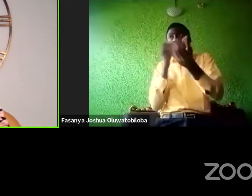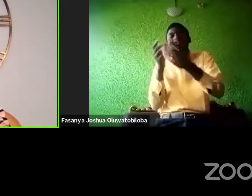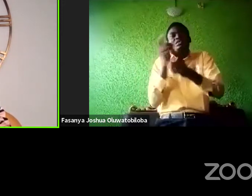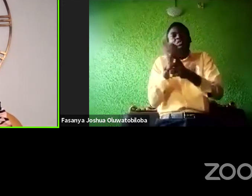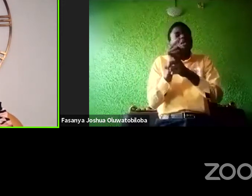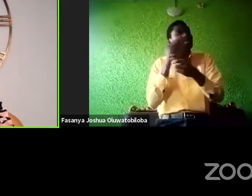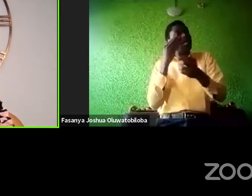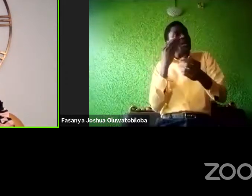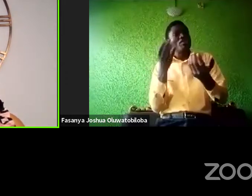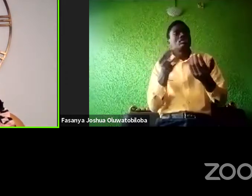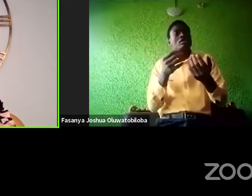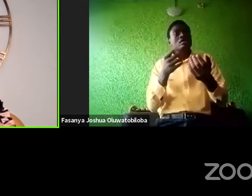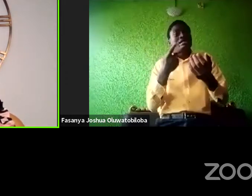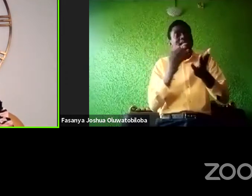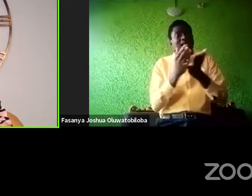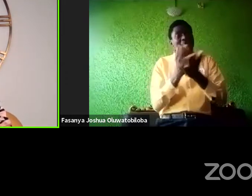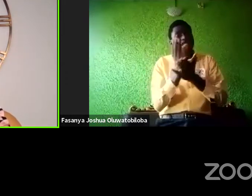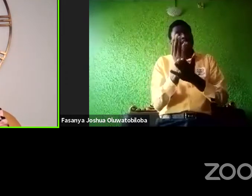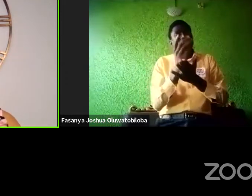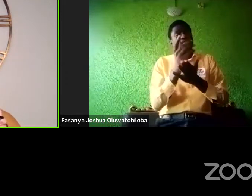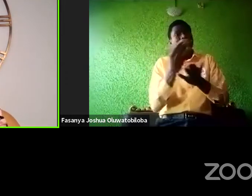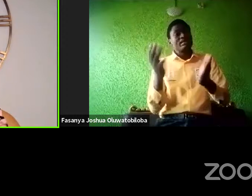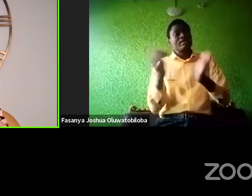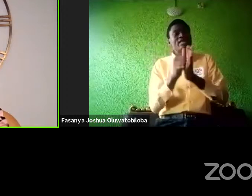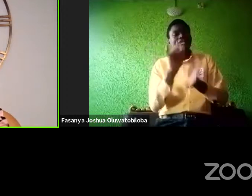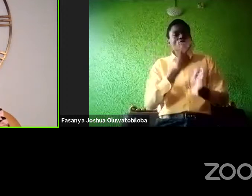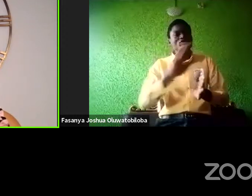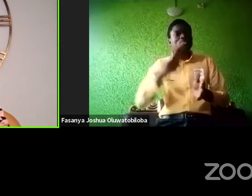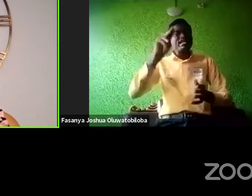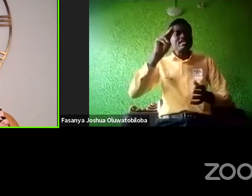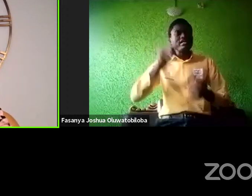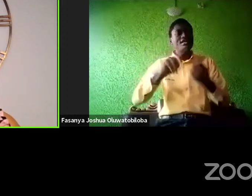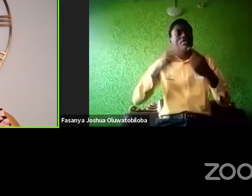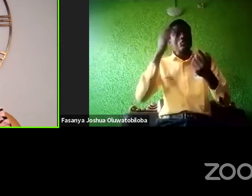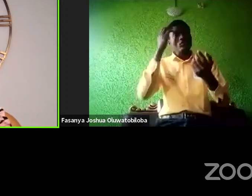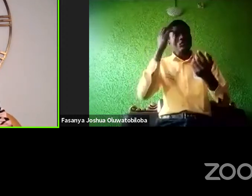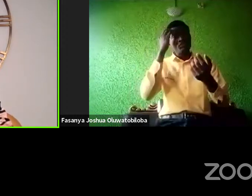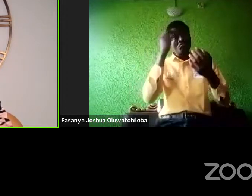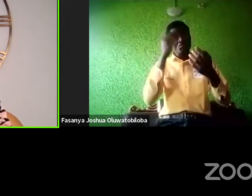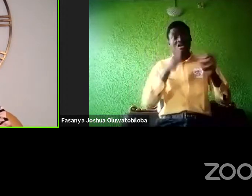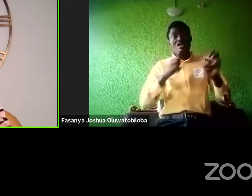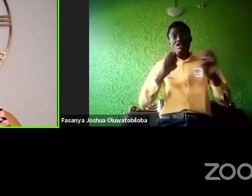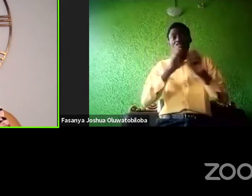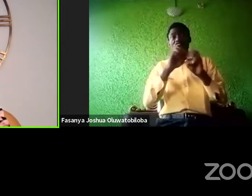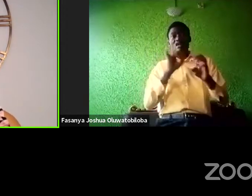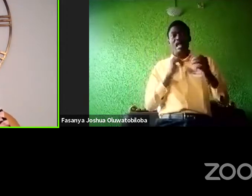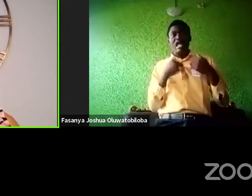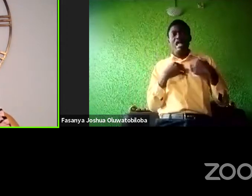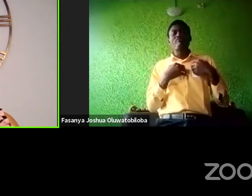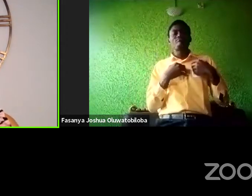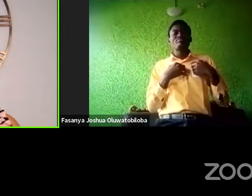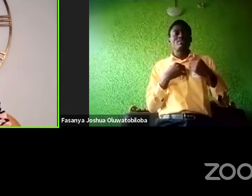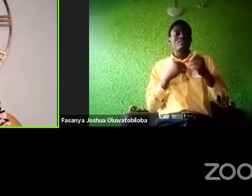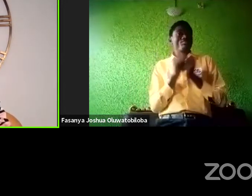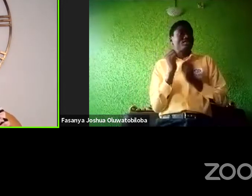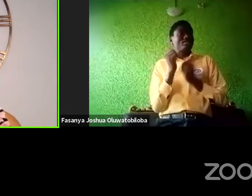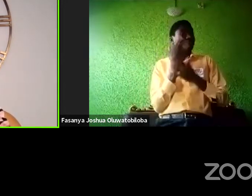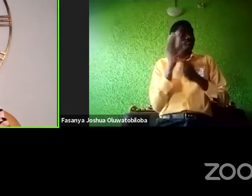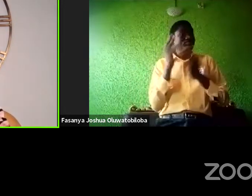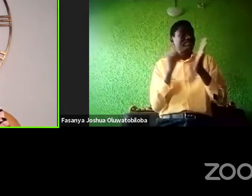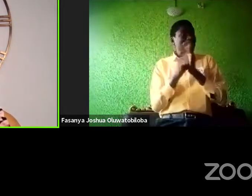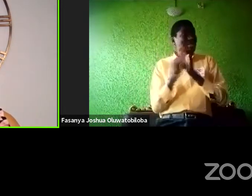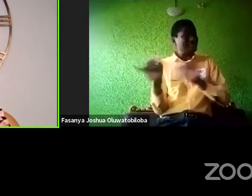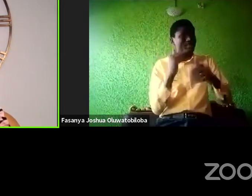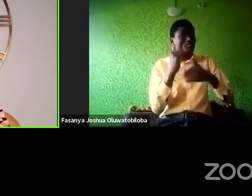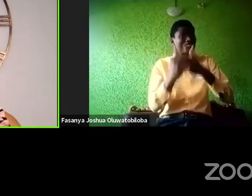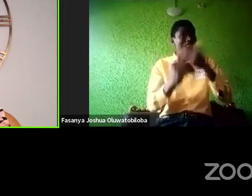should actually know. And even though I've been going through that process for the last 32 years, I learned a lot of things